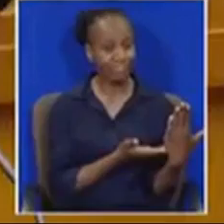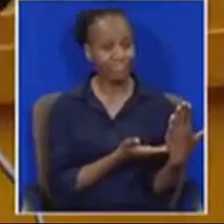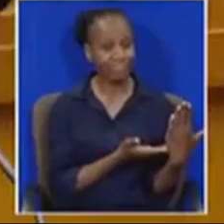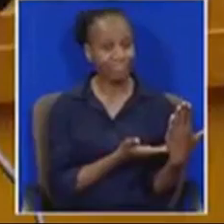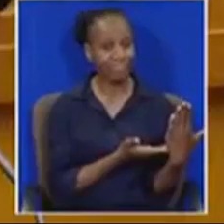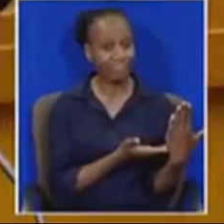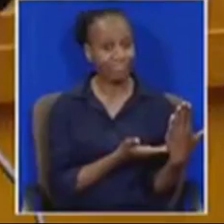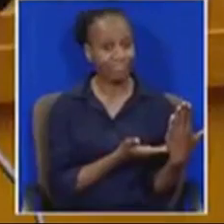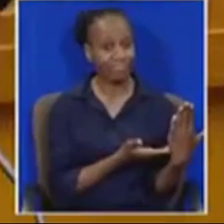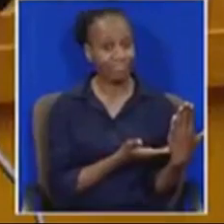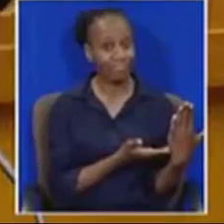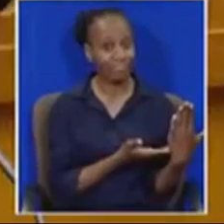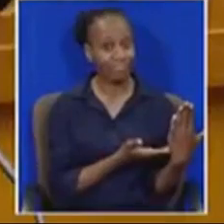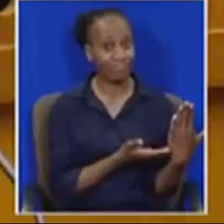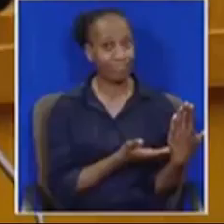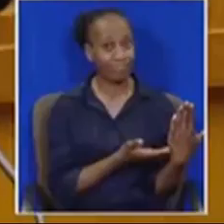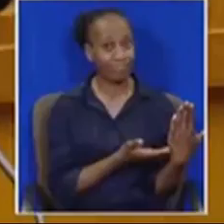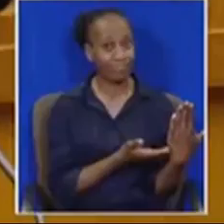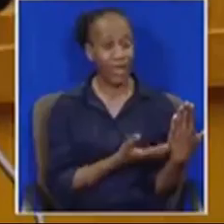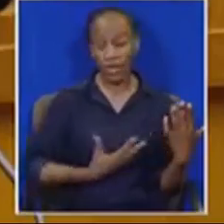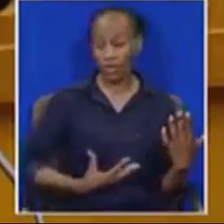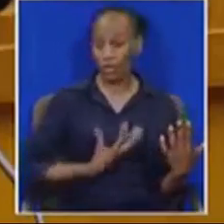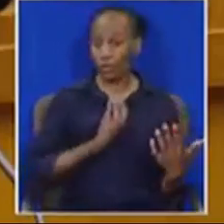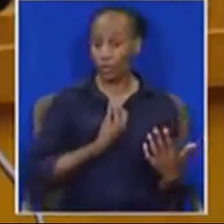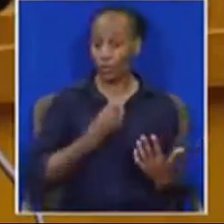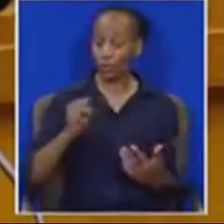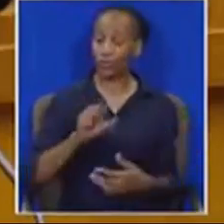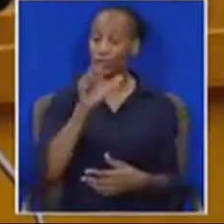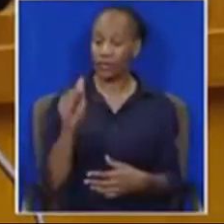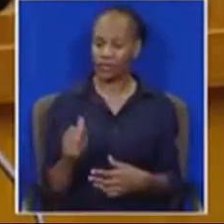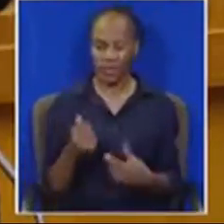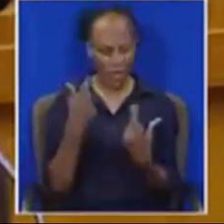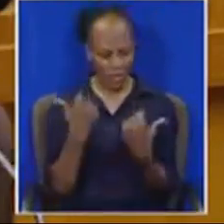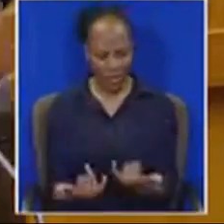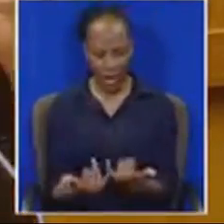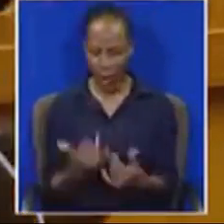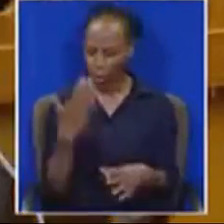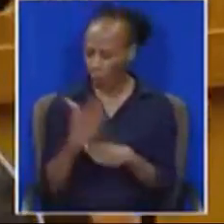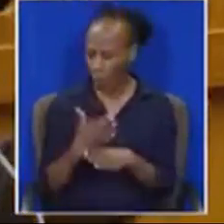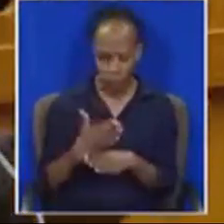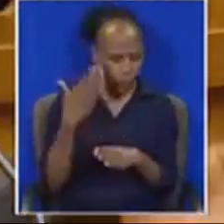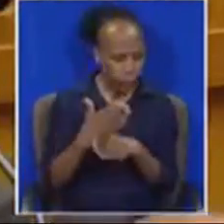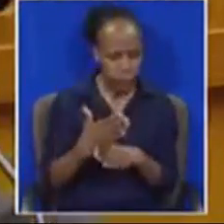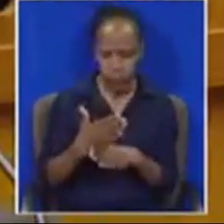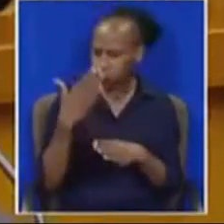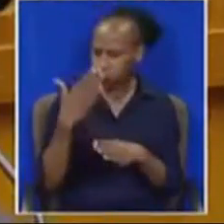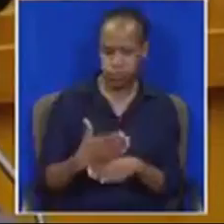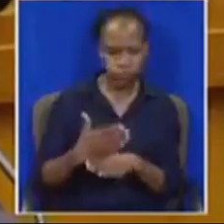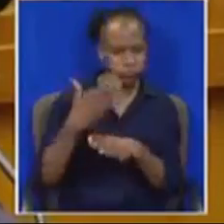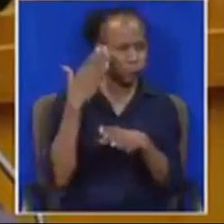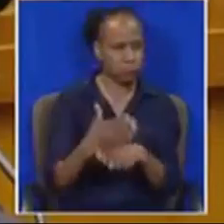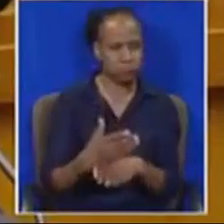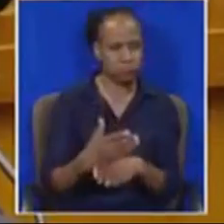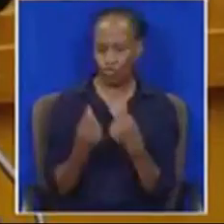our scientists, where our young people are excelling just beyond any imaginable